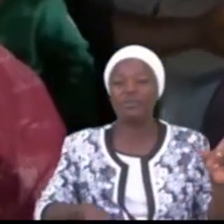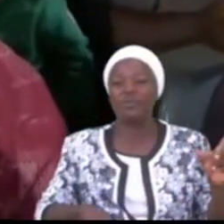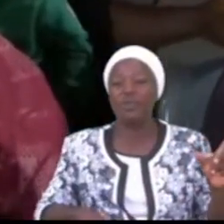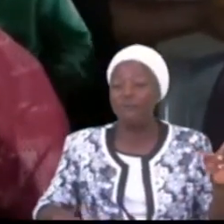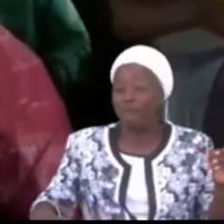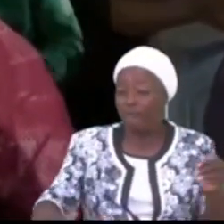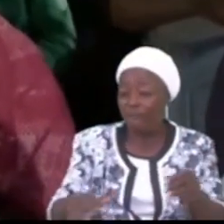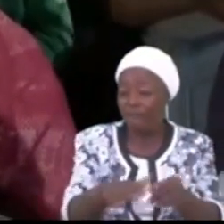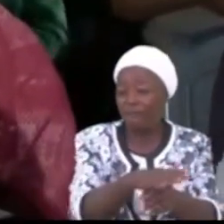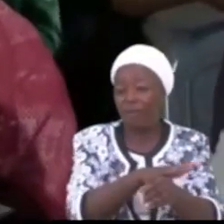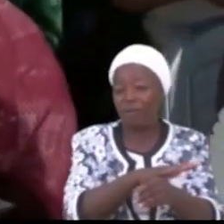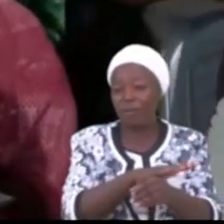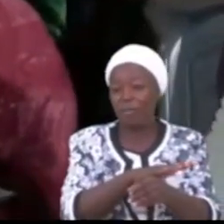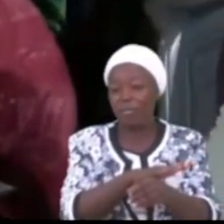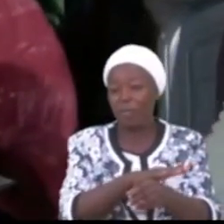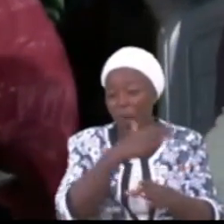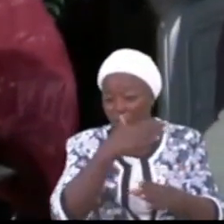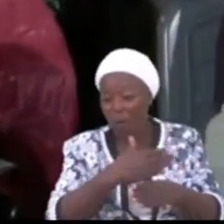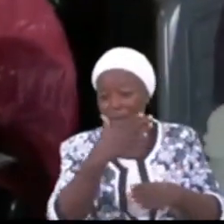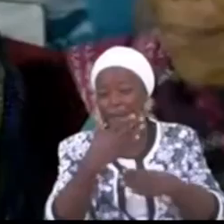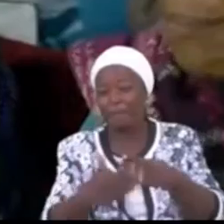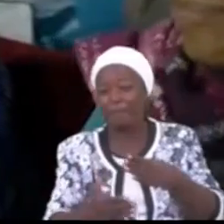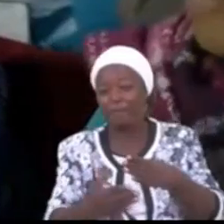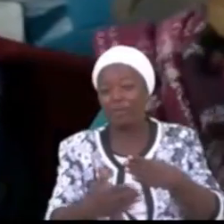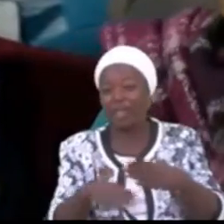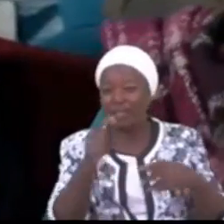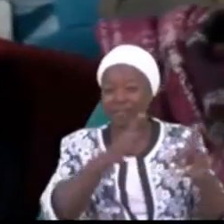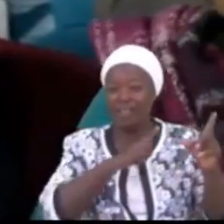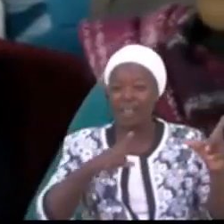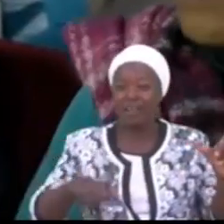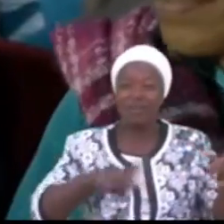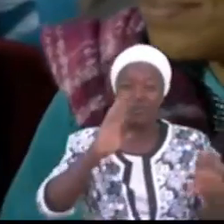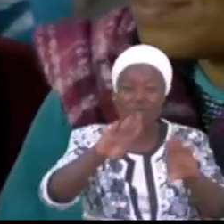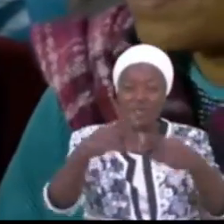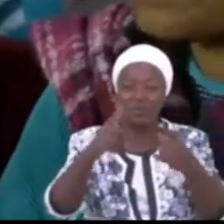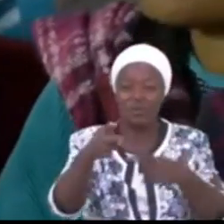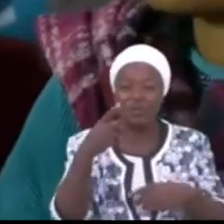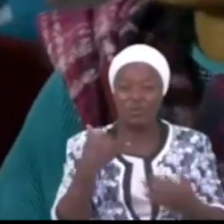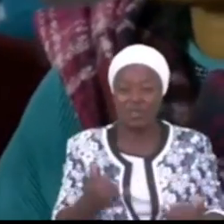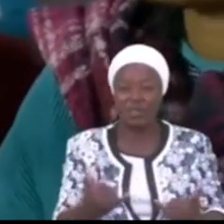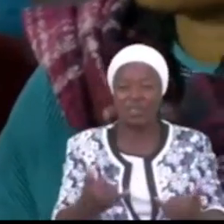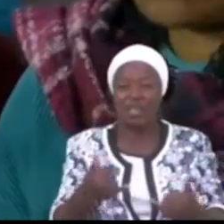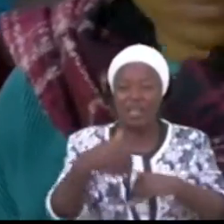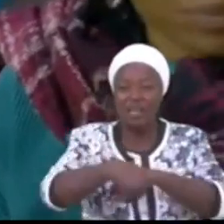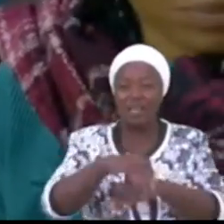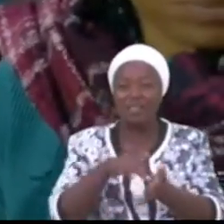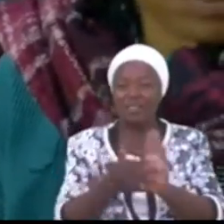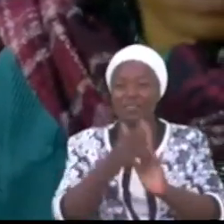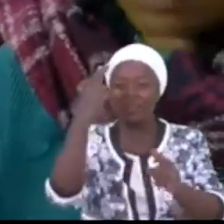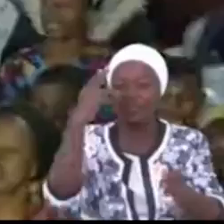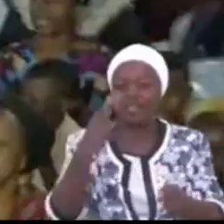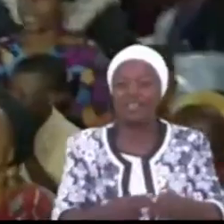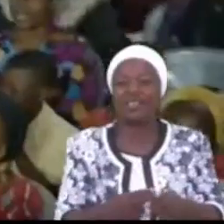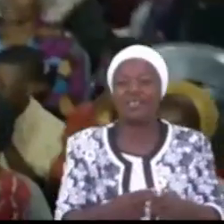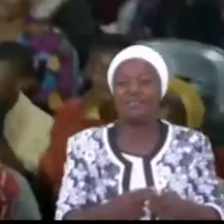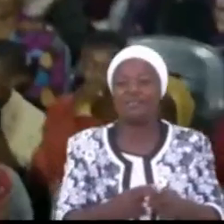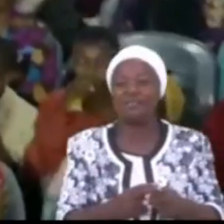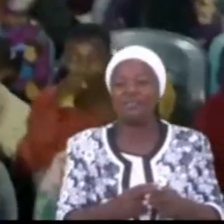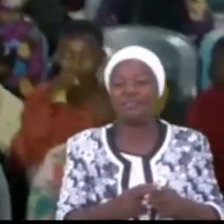Full. Complete. The Lord will grant to you tonight in Jesus'